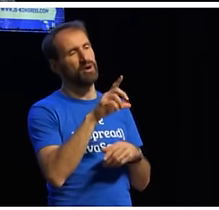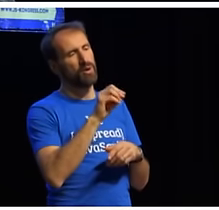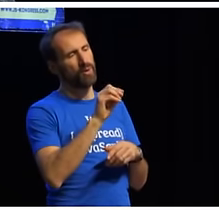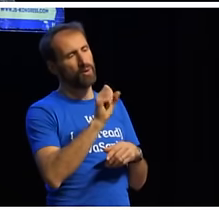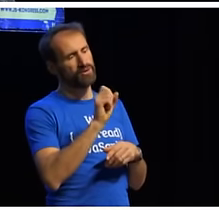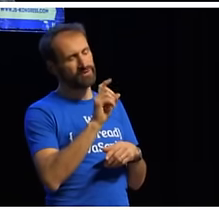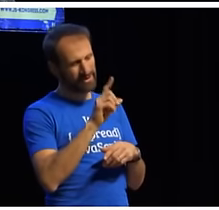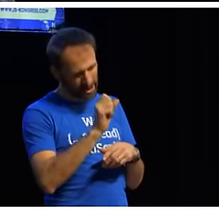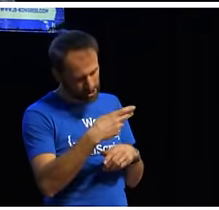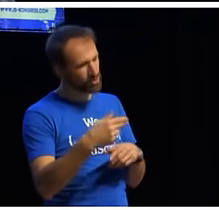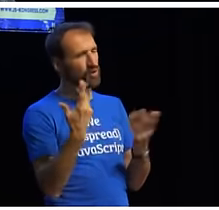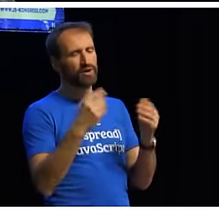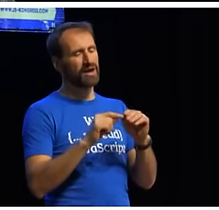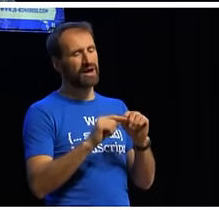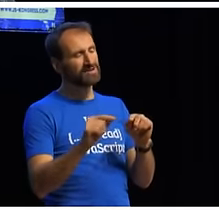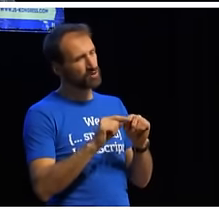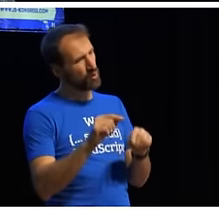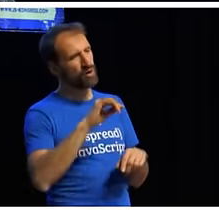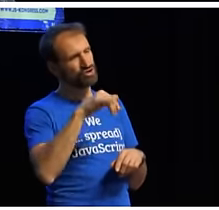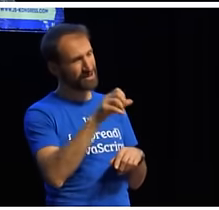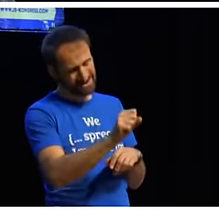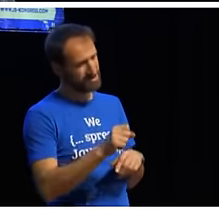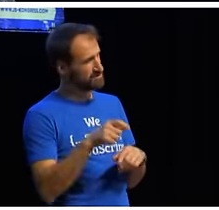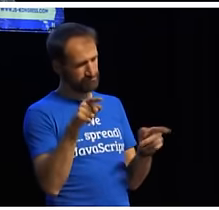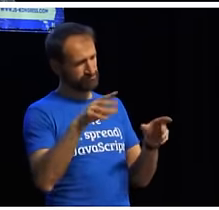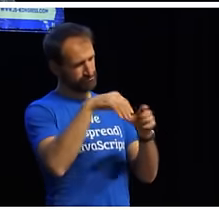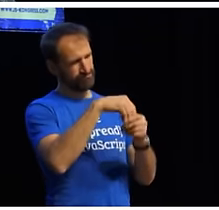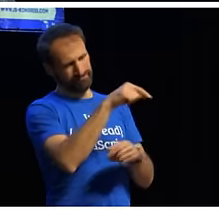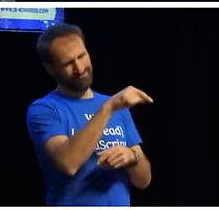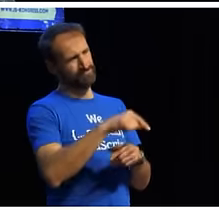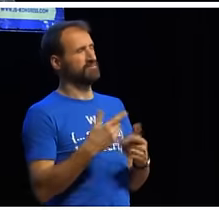you know Lodash or underscore JS, this is really easy.